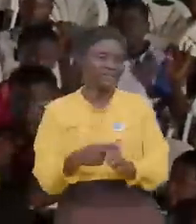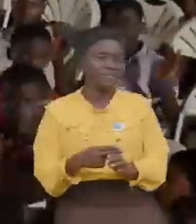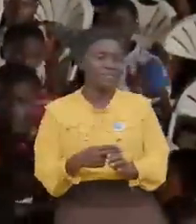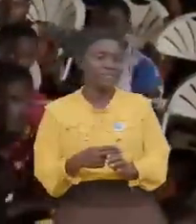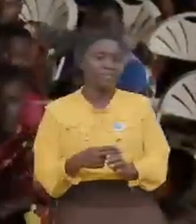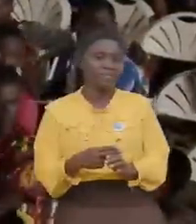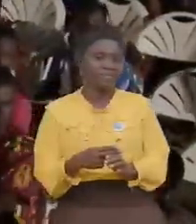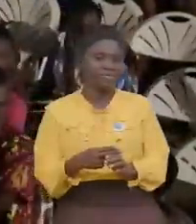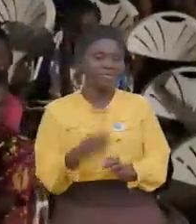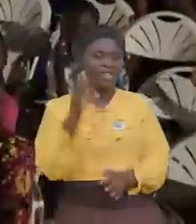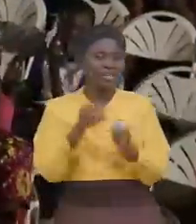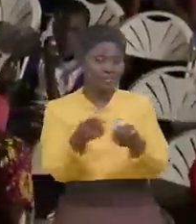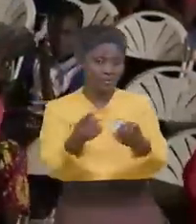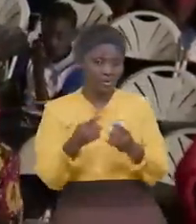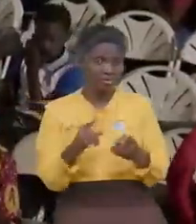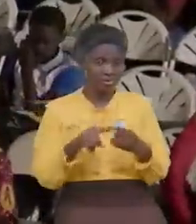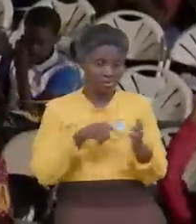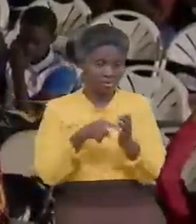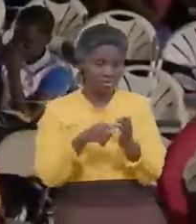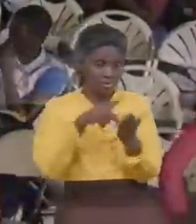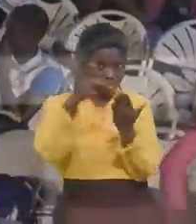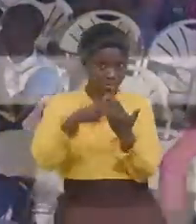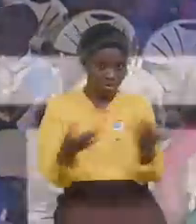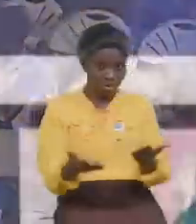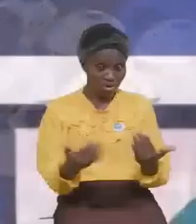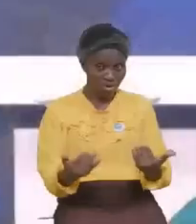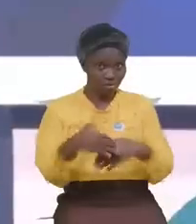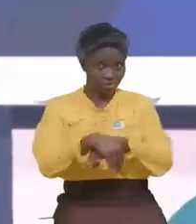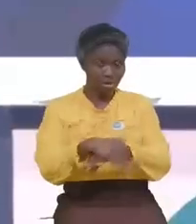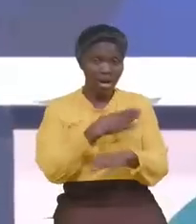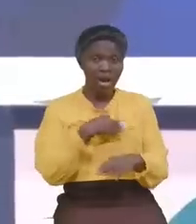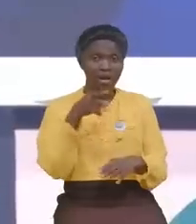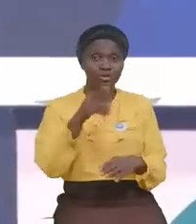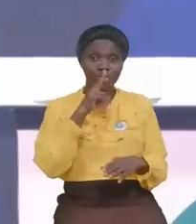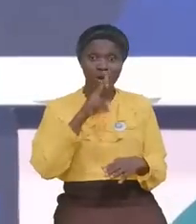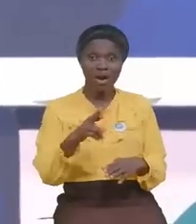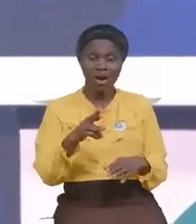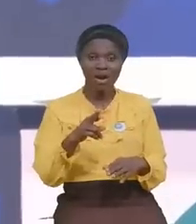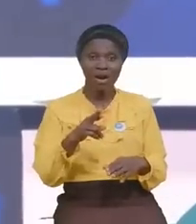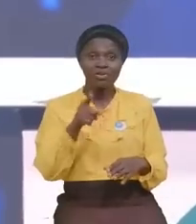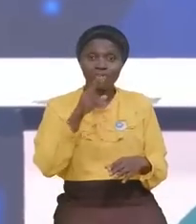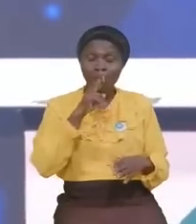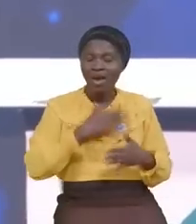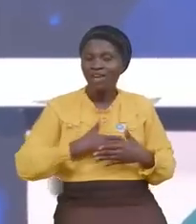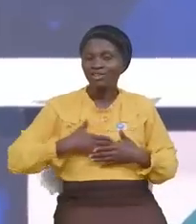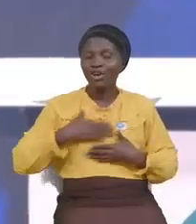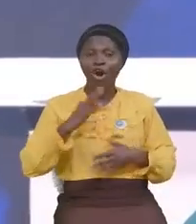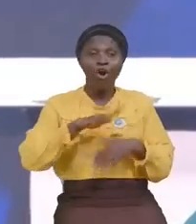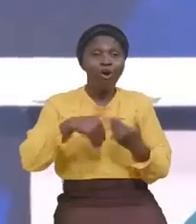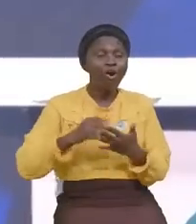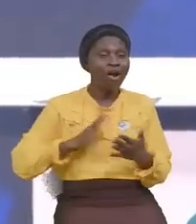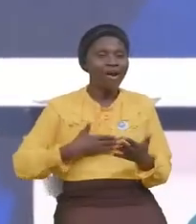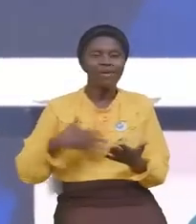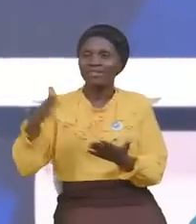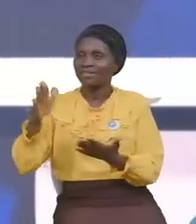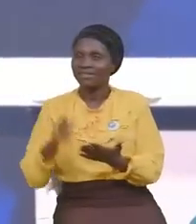If you came to the crusade here tonight, and you have enjoyed all our crosses, all our singing,